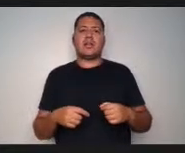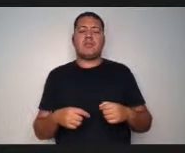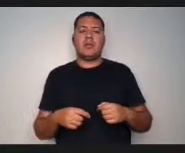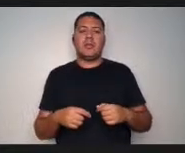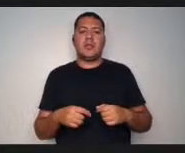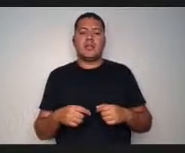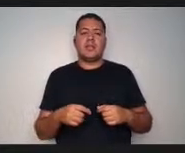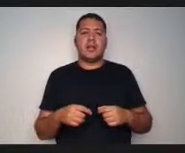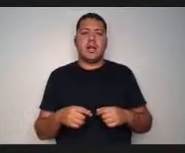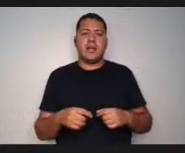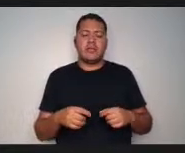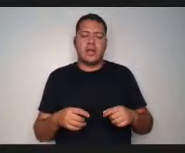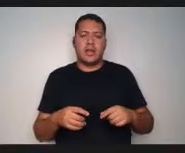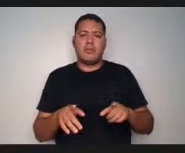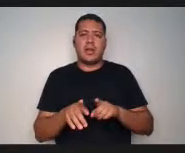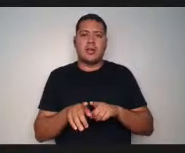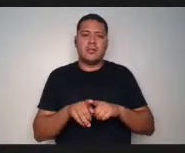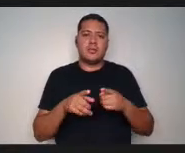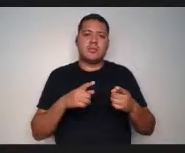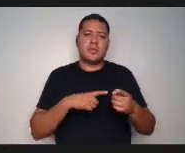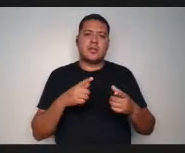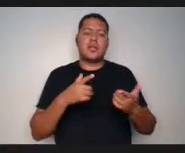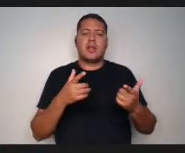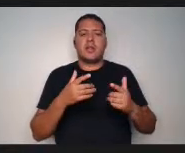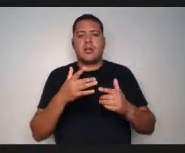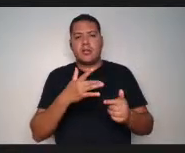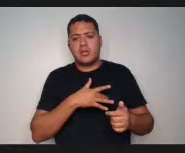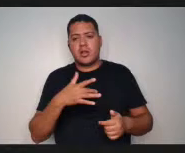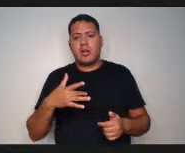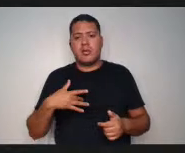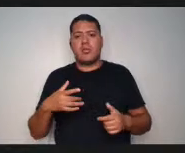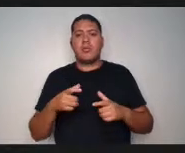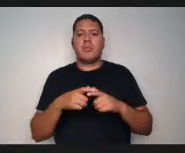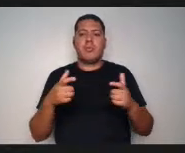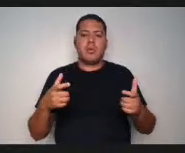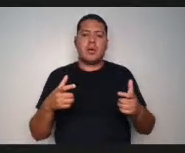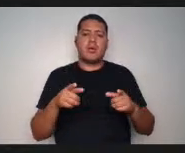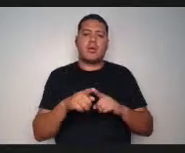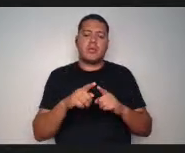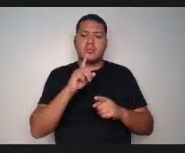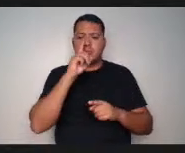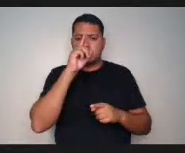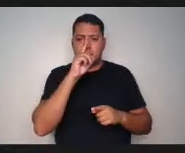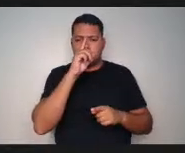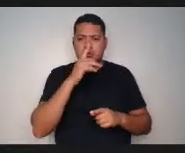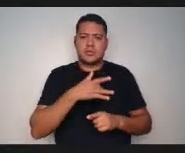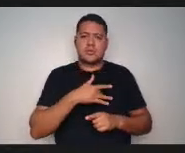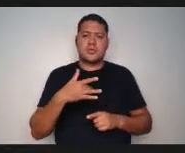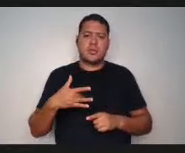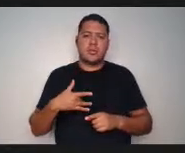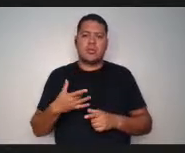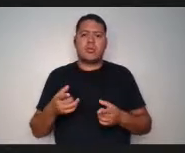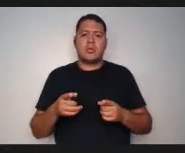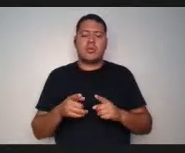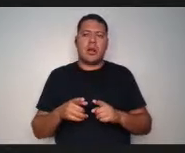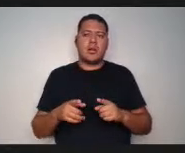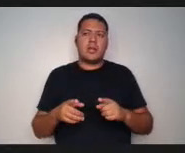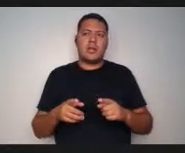low-income workers, and often an inability to stay home if sick. And this was a major concern early in the